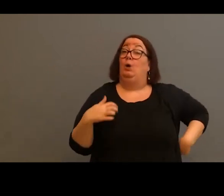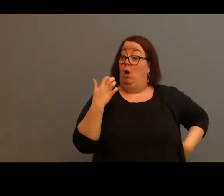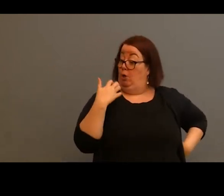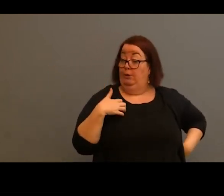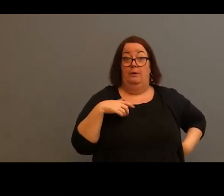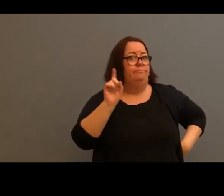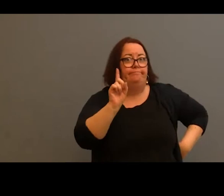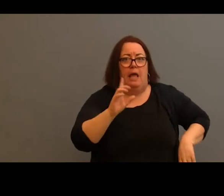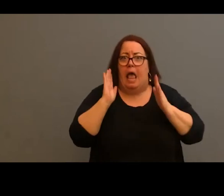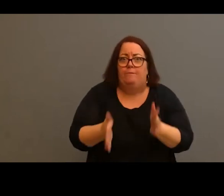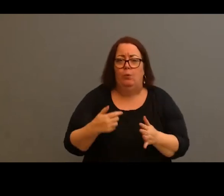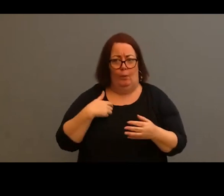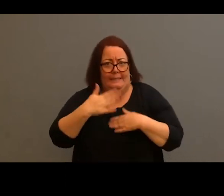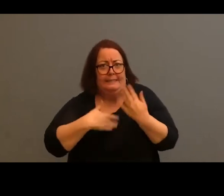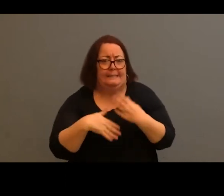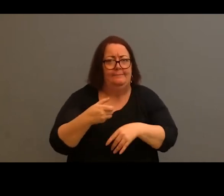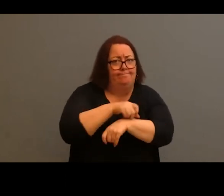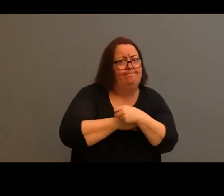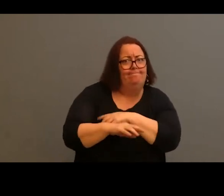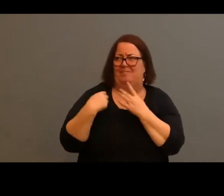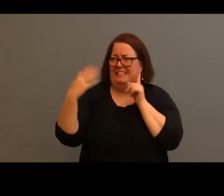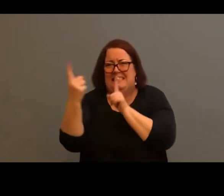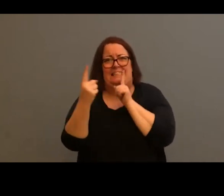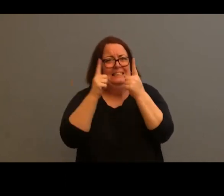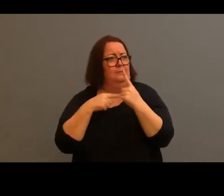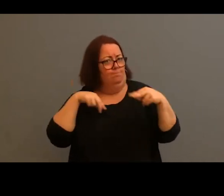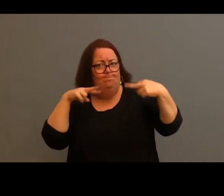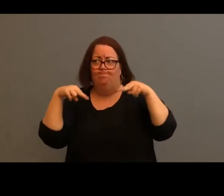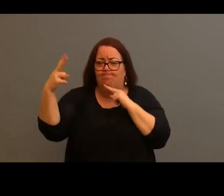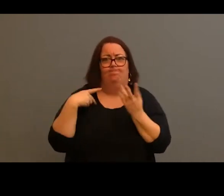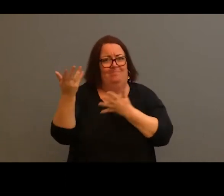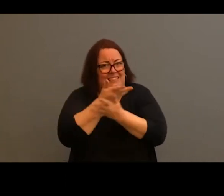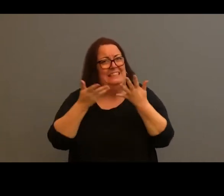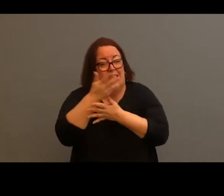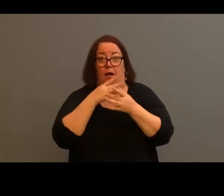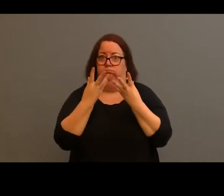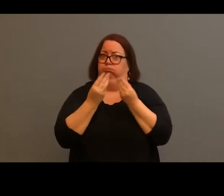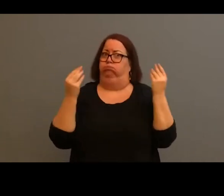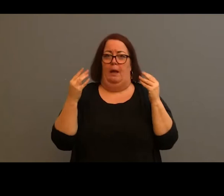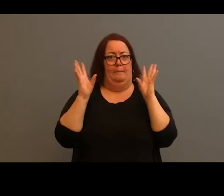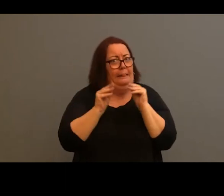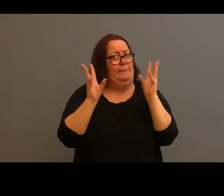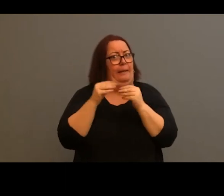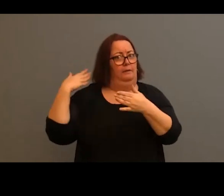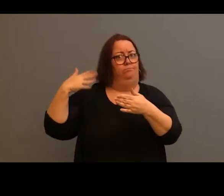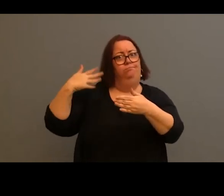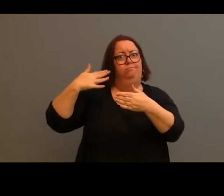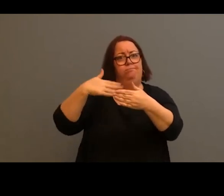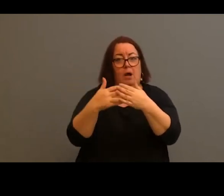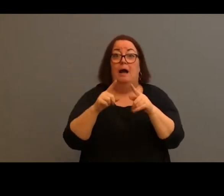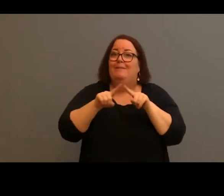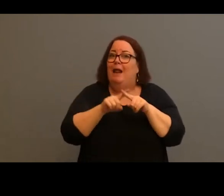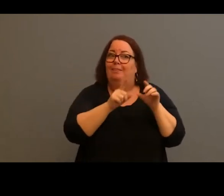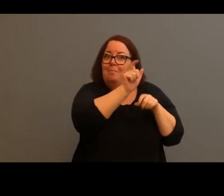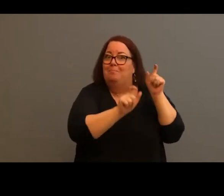society and representatives for those who are affected need to be consulted. And also, all the ministries have lots